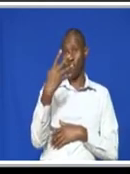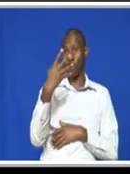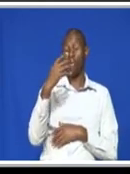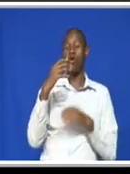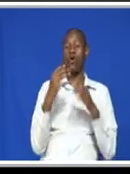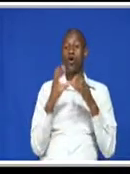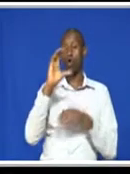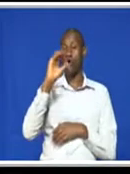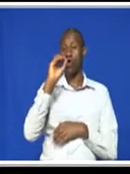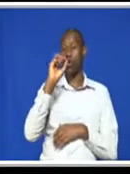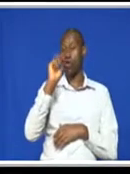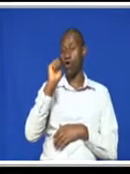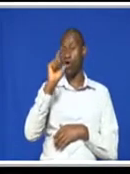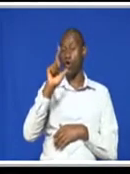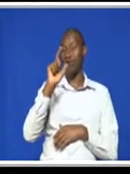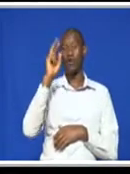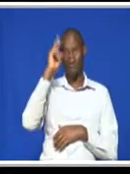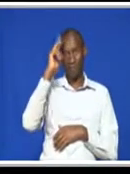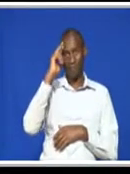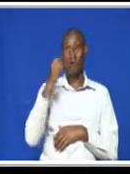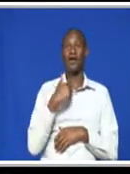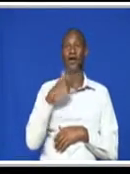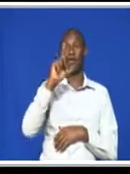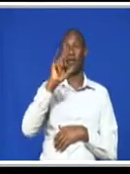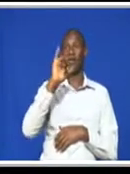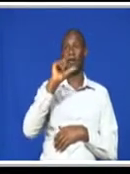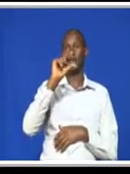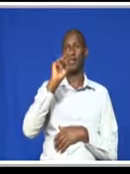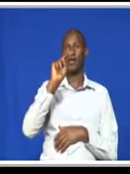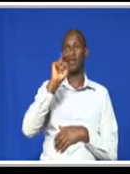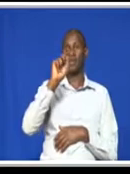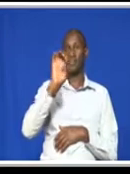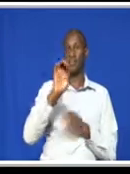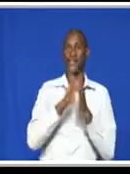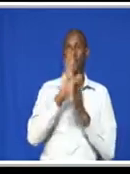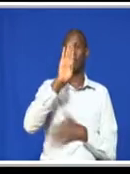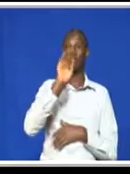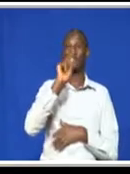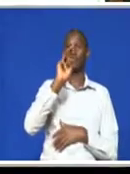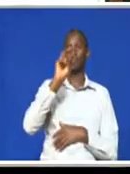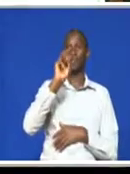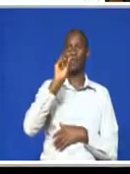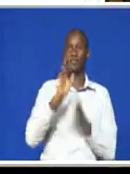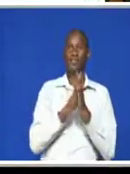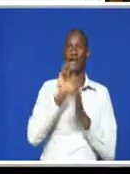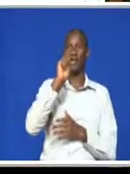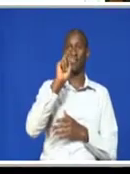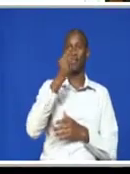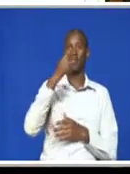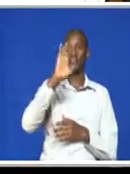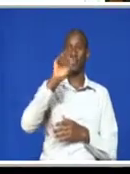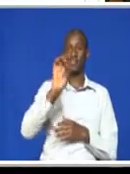coal that we need to remember: lignite, bituminous, anthracite, and peat. Very, very